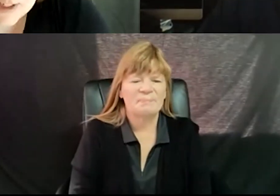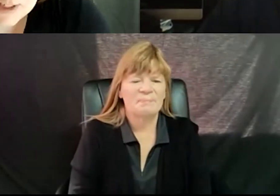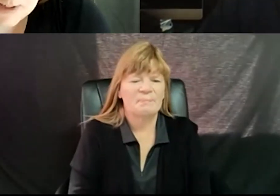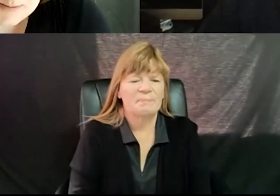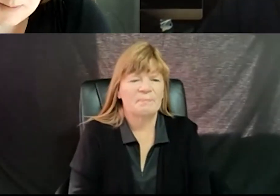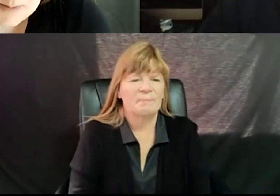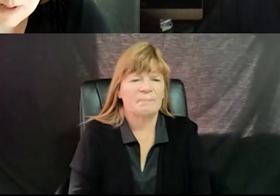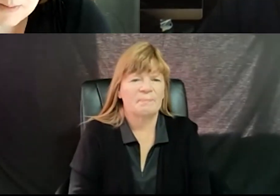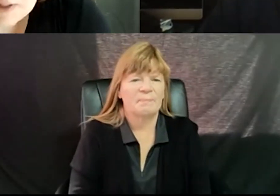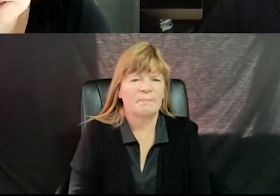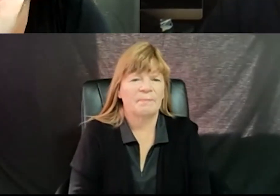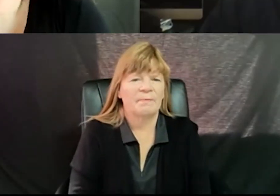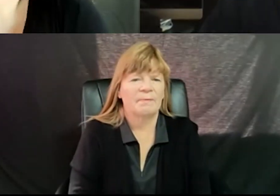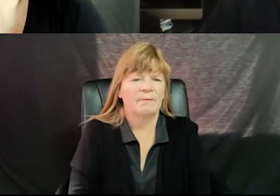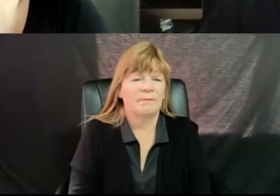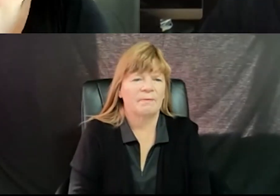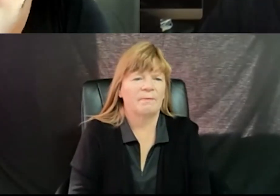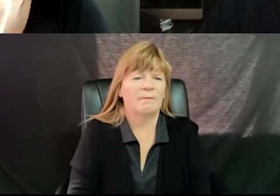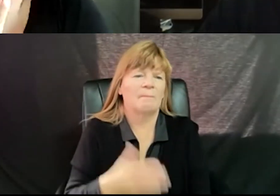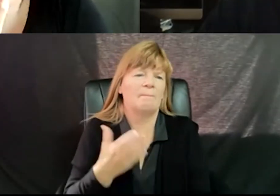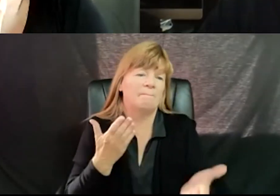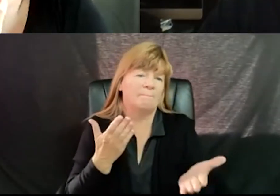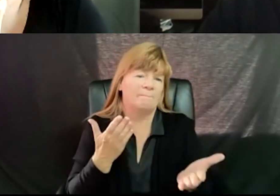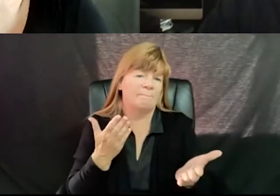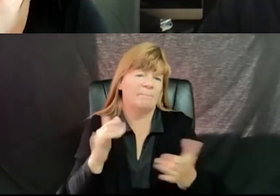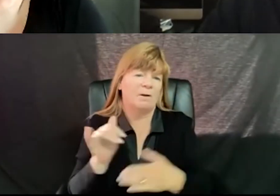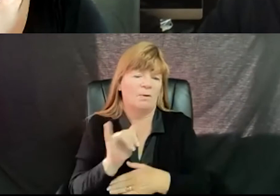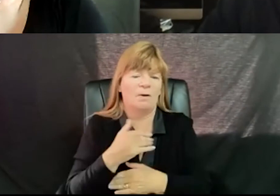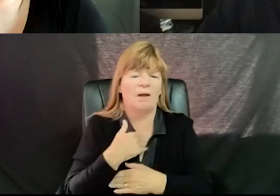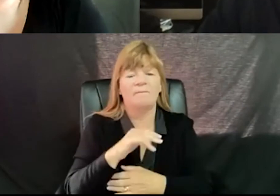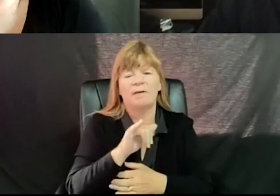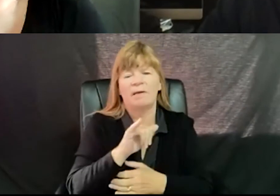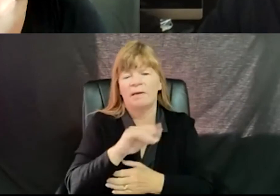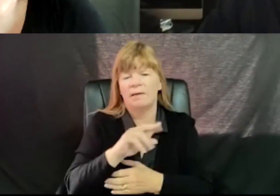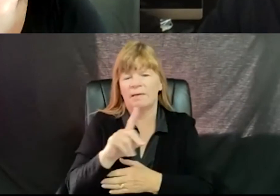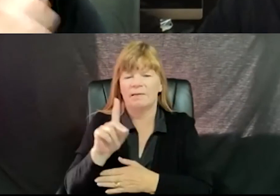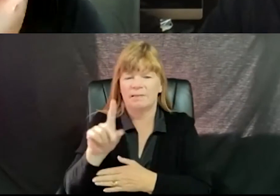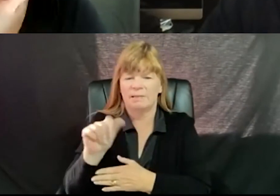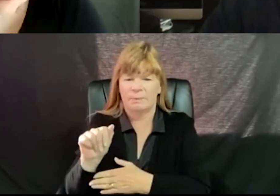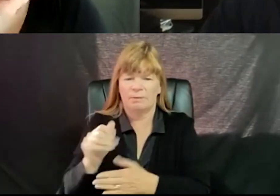are the, it could be like, we also have the Indiana Disability Rights